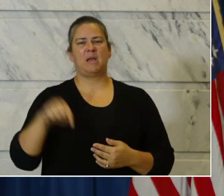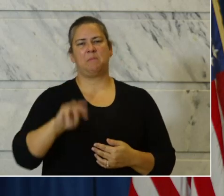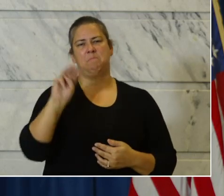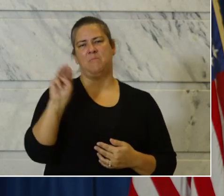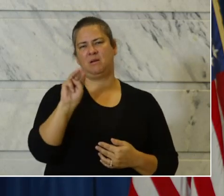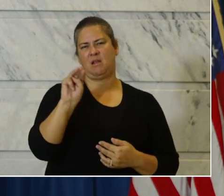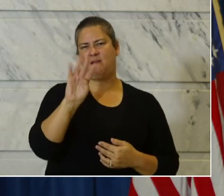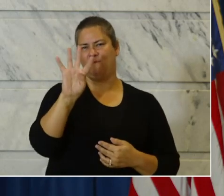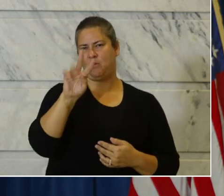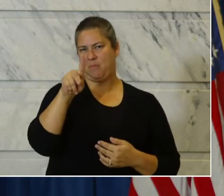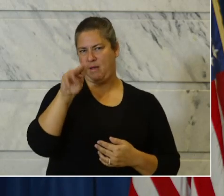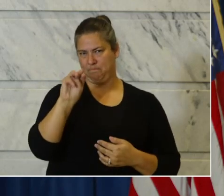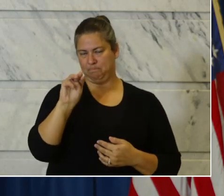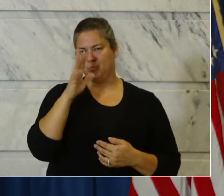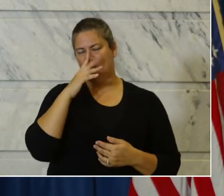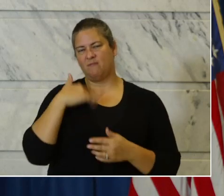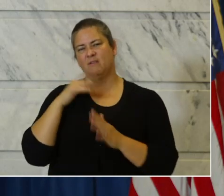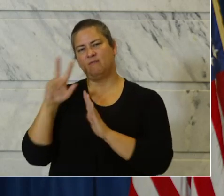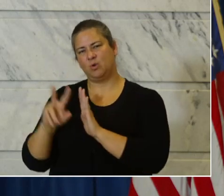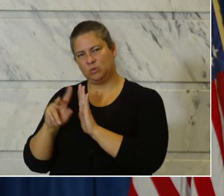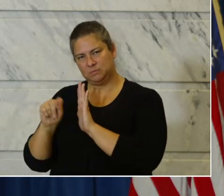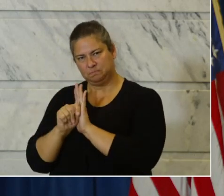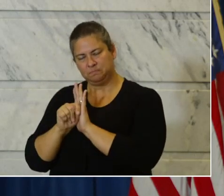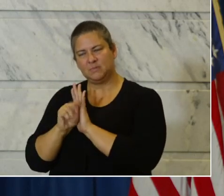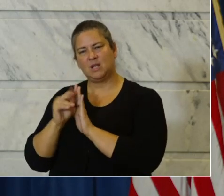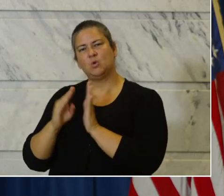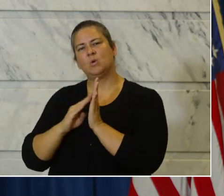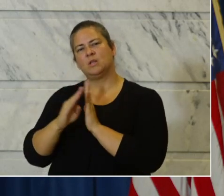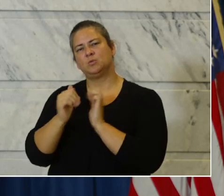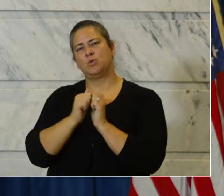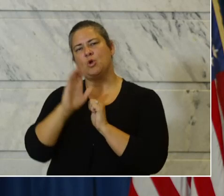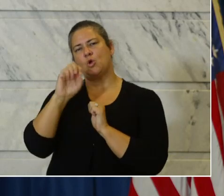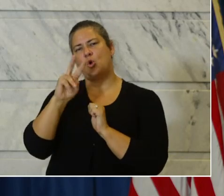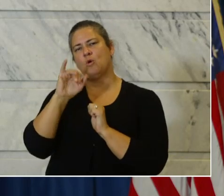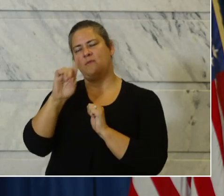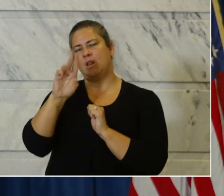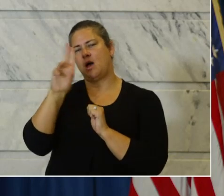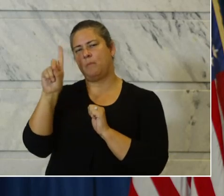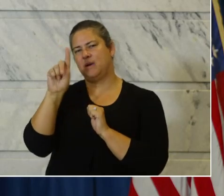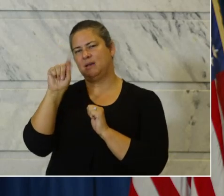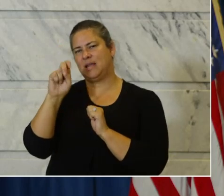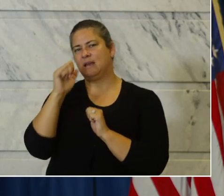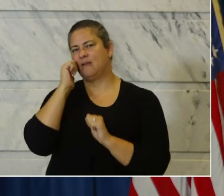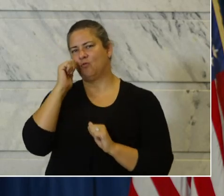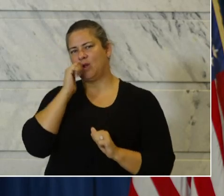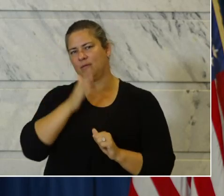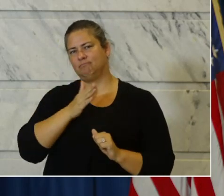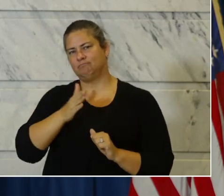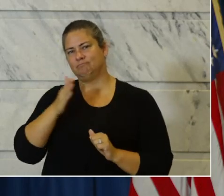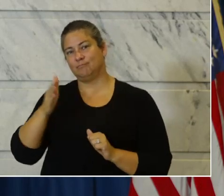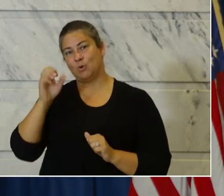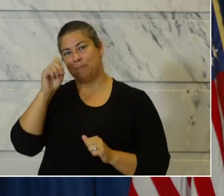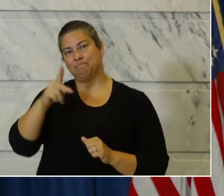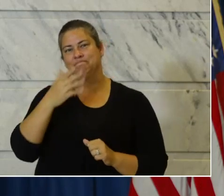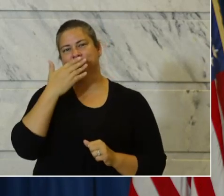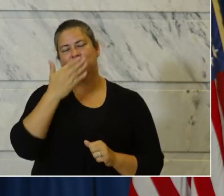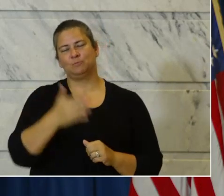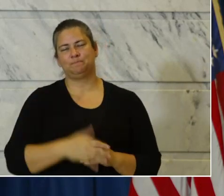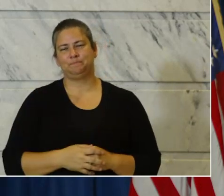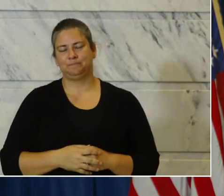likely to be a video and/or a release with the COVID updates each day until then. Thank y'all.